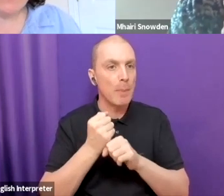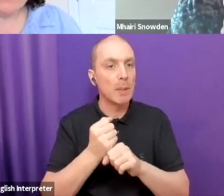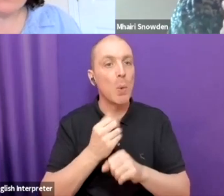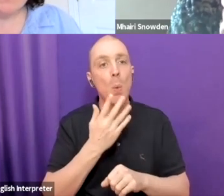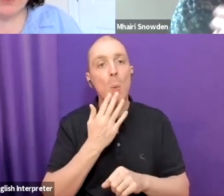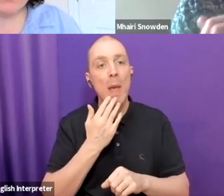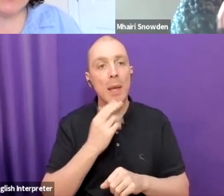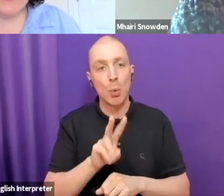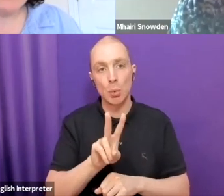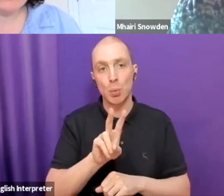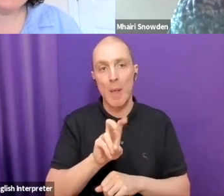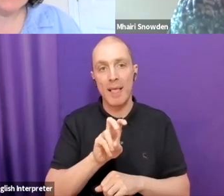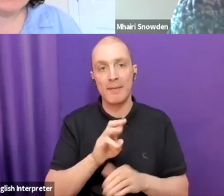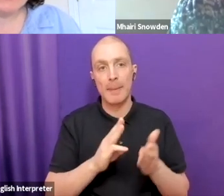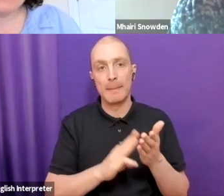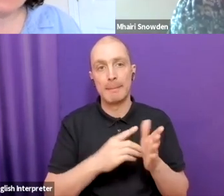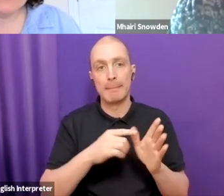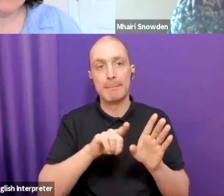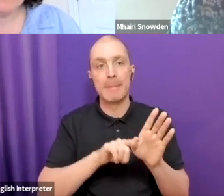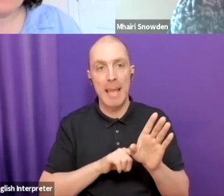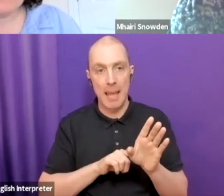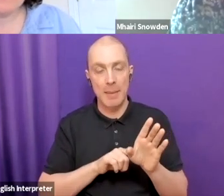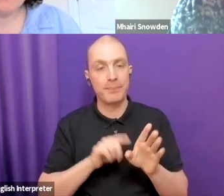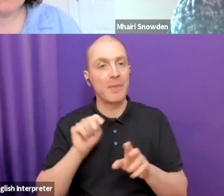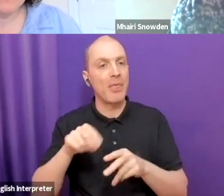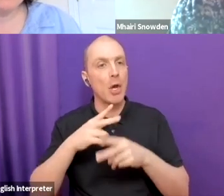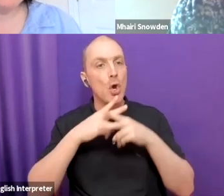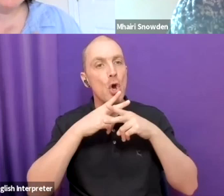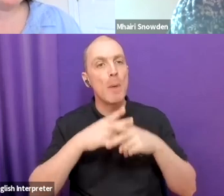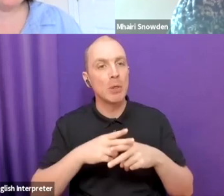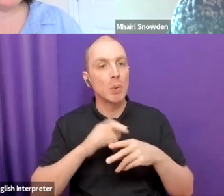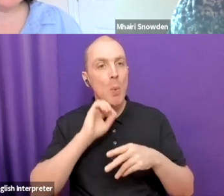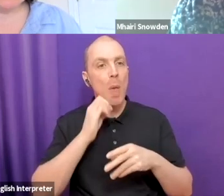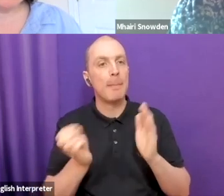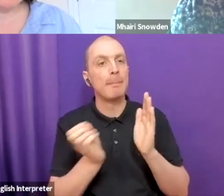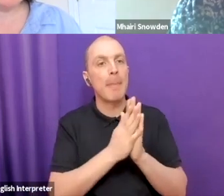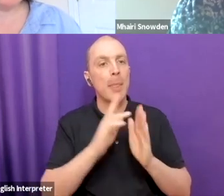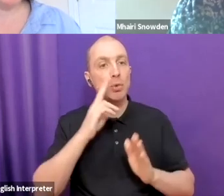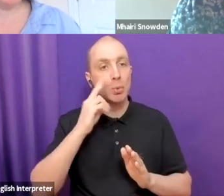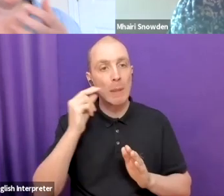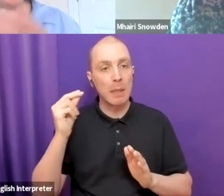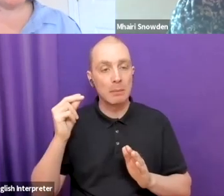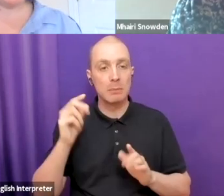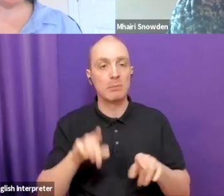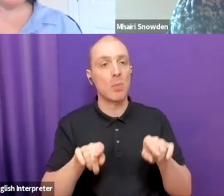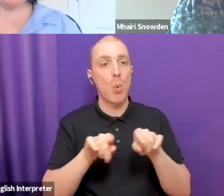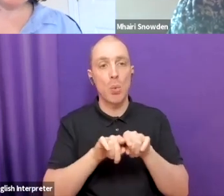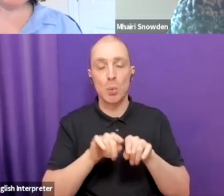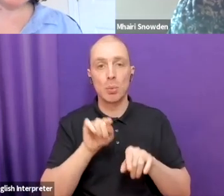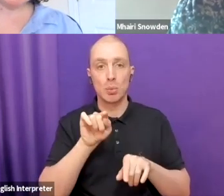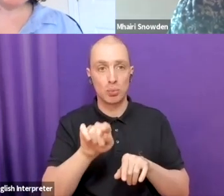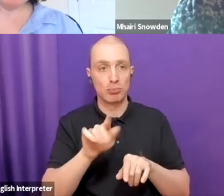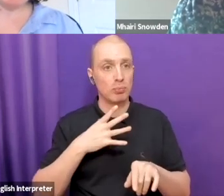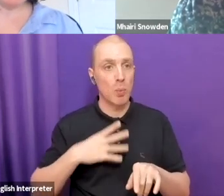eye out on your inbox, and also the Commission's Twitter feed. We'll make that available. We'll make this recording available as well. So if you want to come back